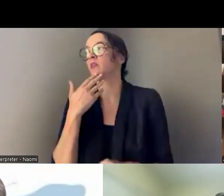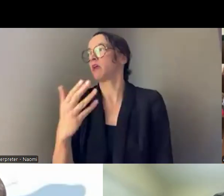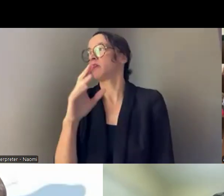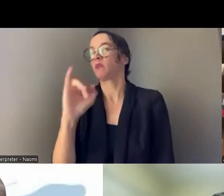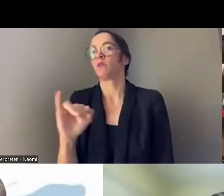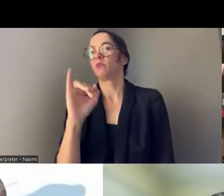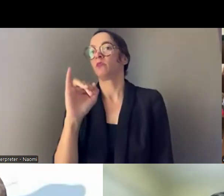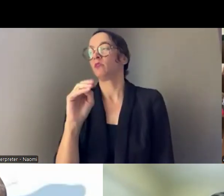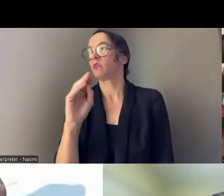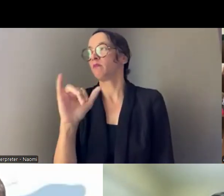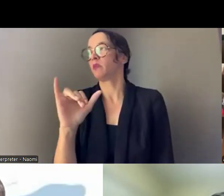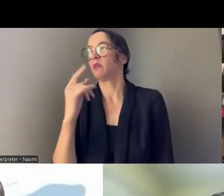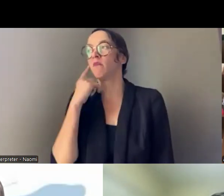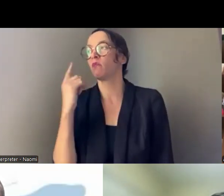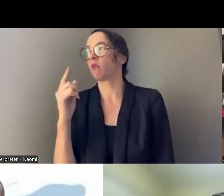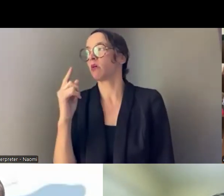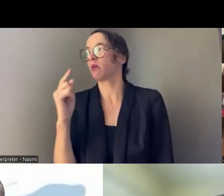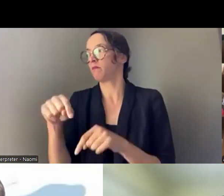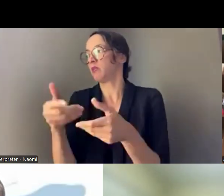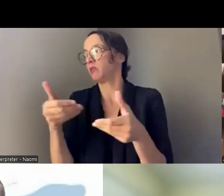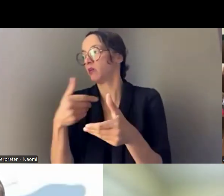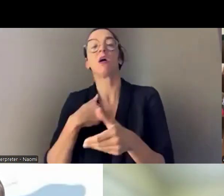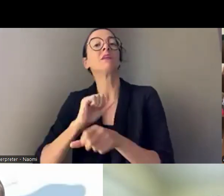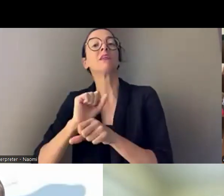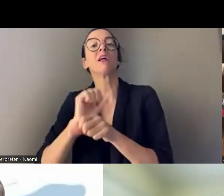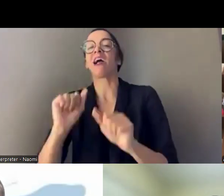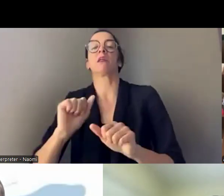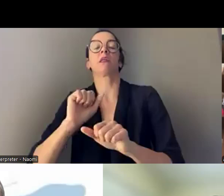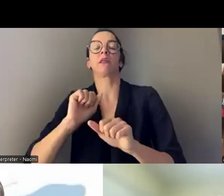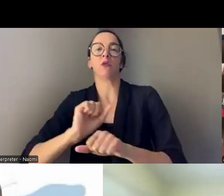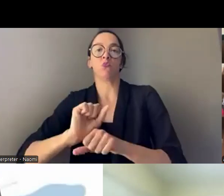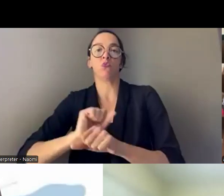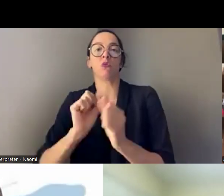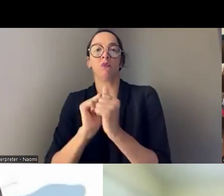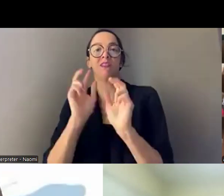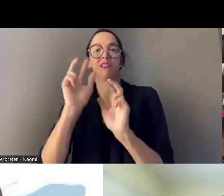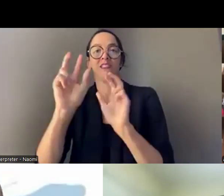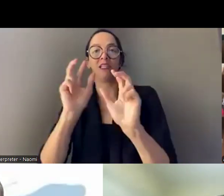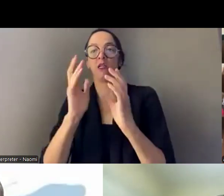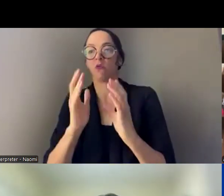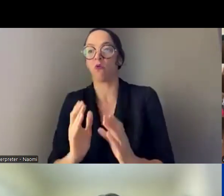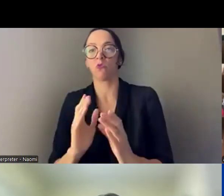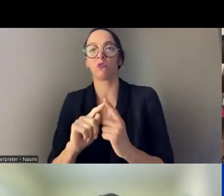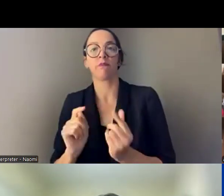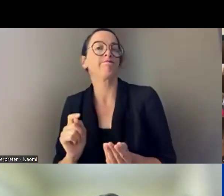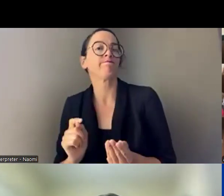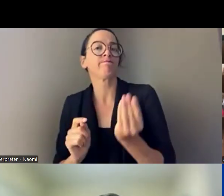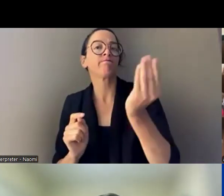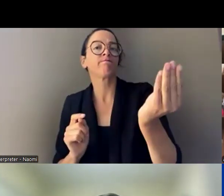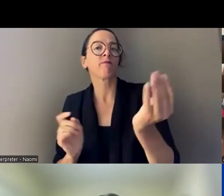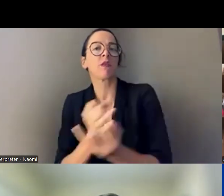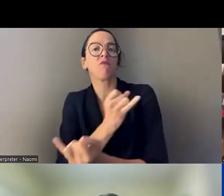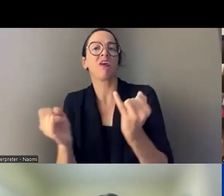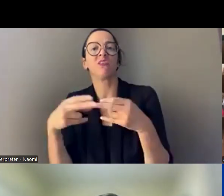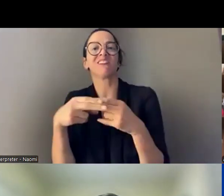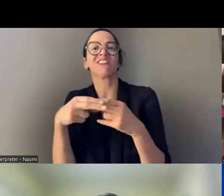here. What I can do is work with the stakeholders to get the final slide deck to you all. We did send the